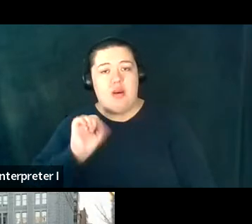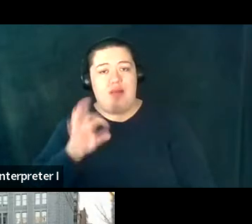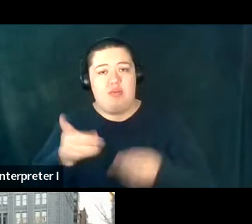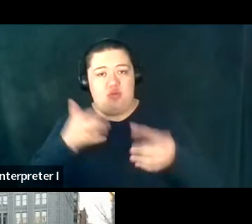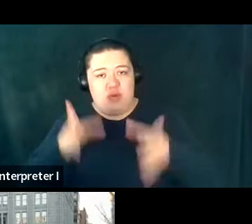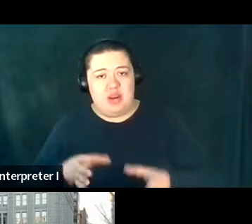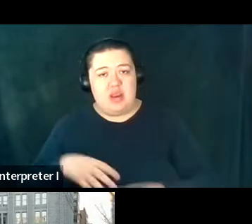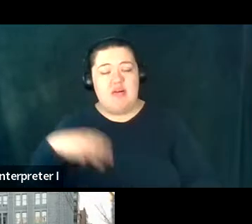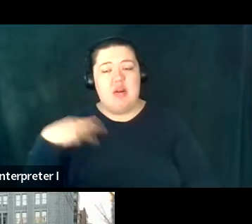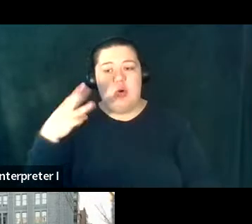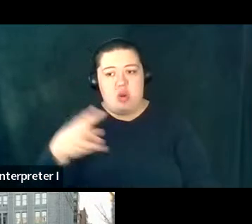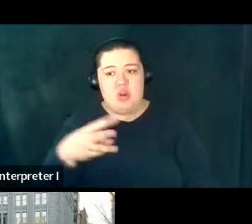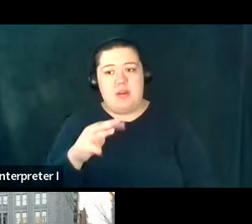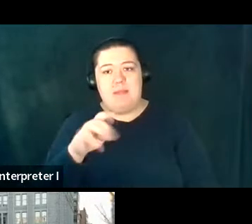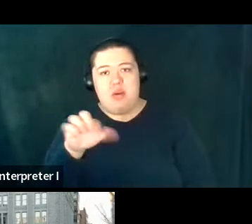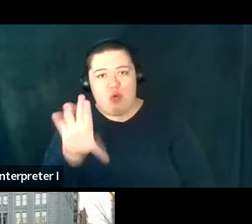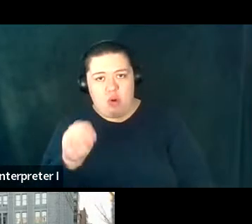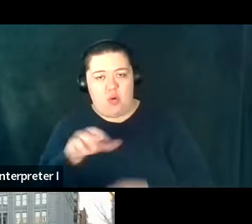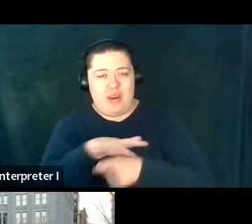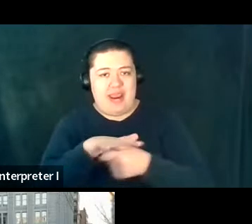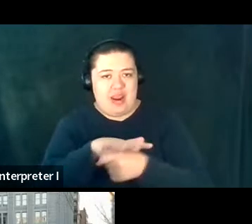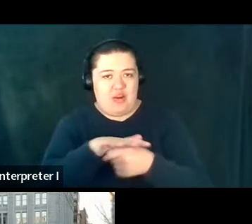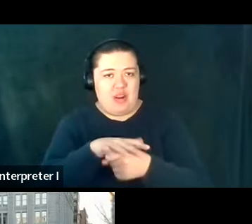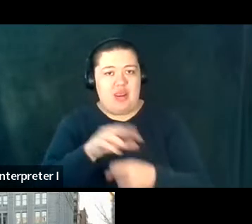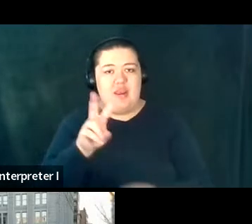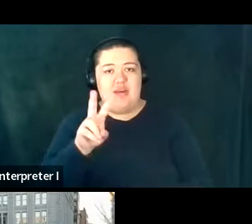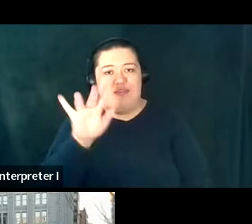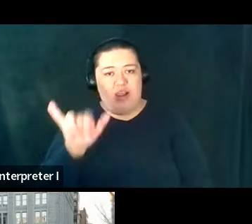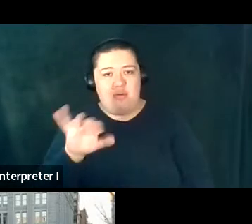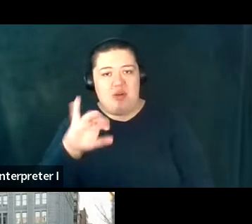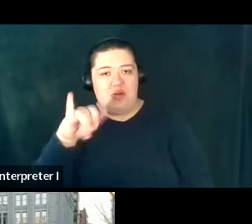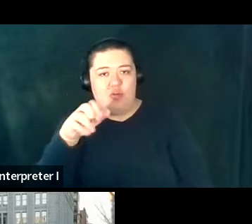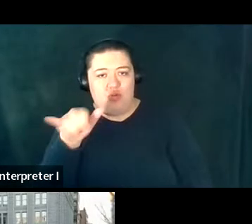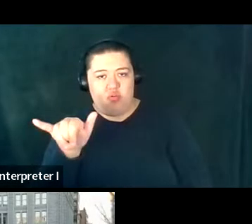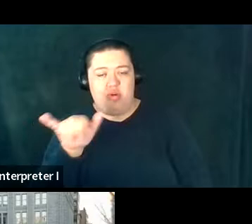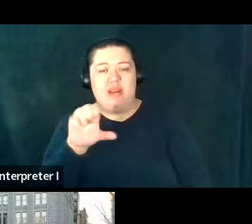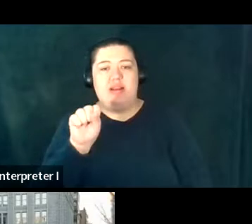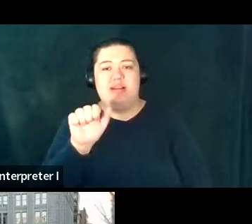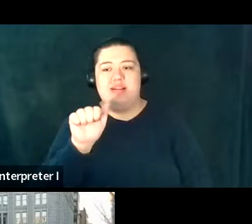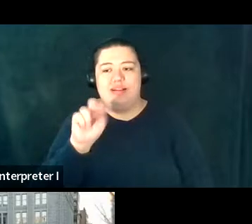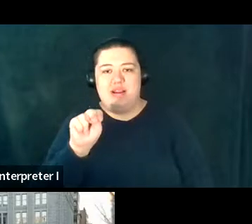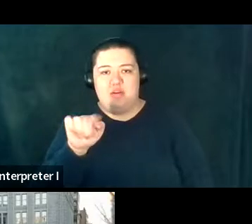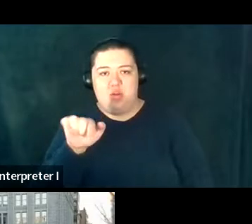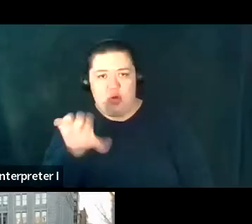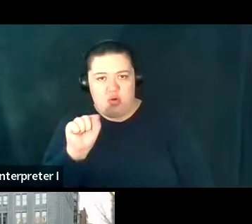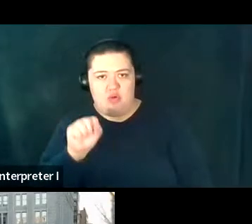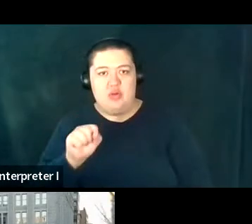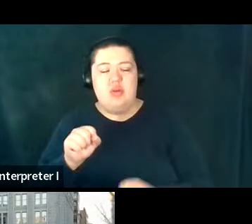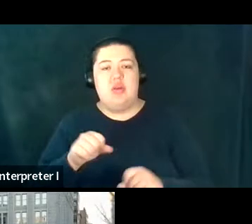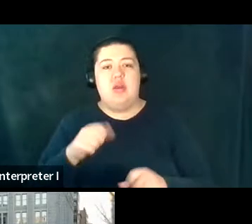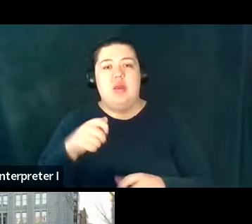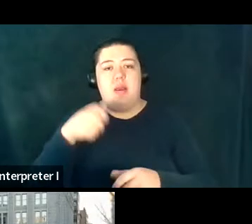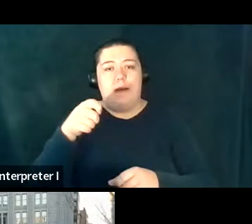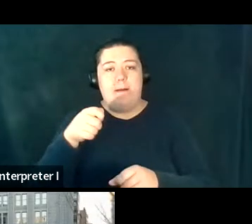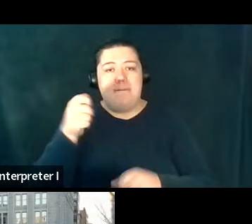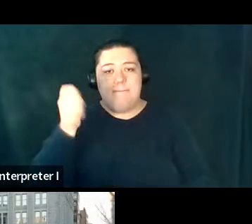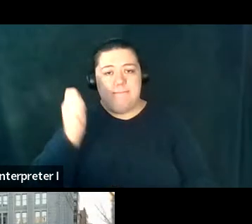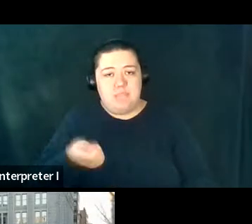Washington Metropolitan Area Transit Authority, Valerie Joy Santos, appointment resolution of 2023.